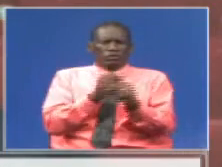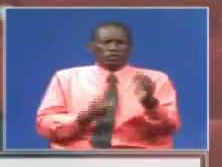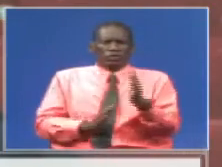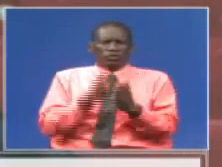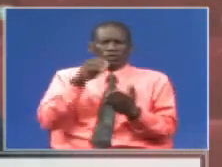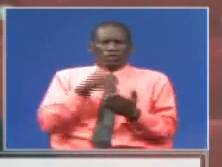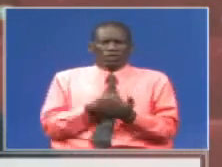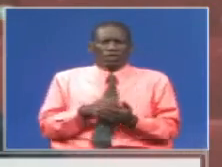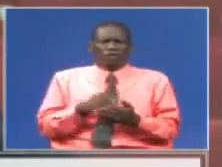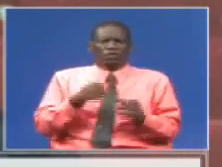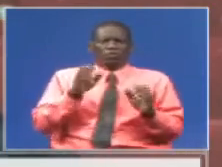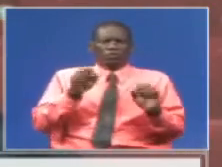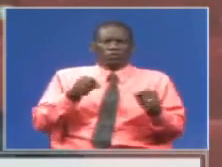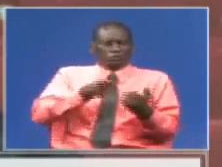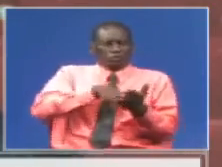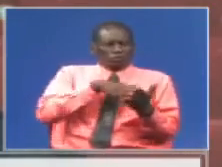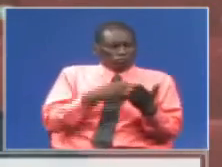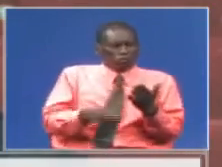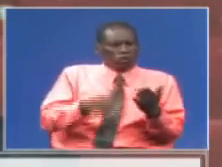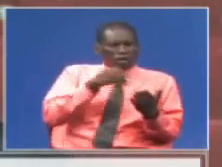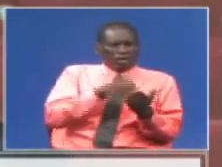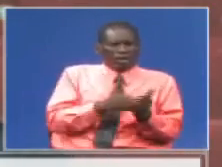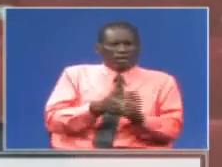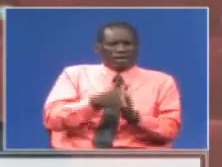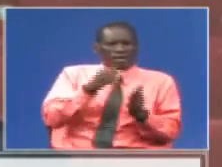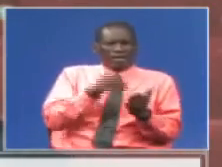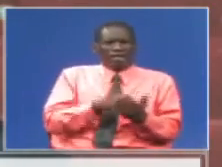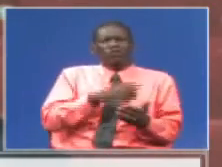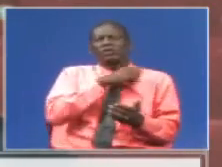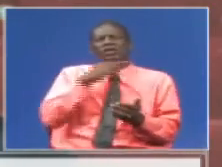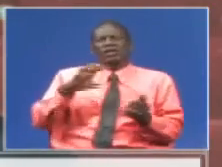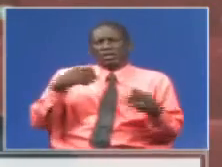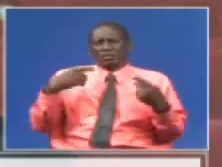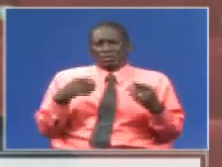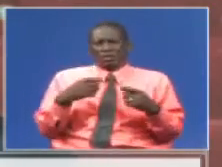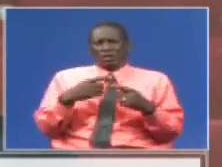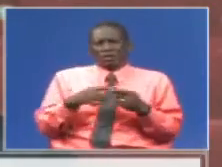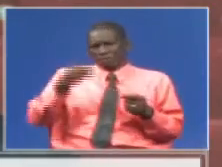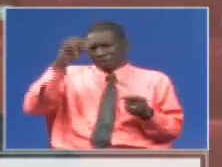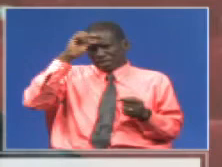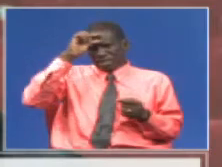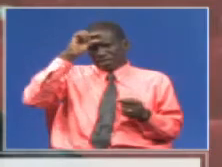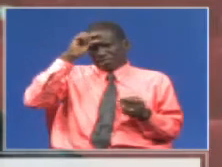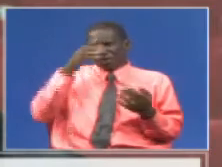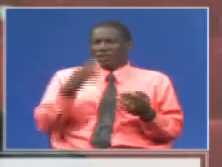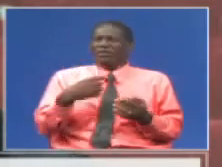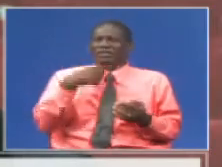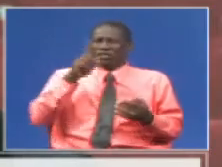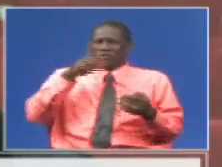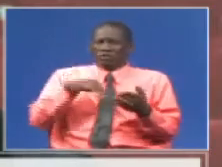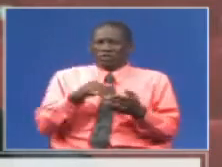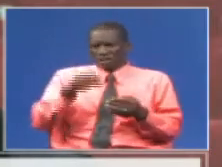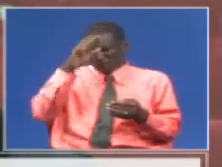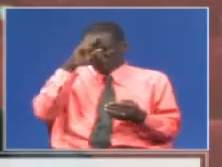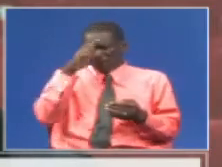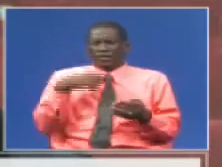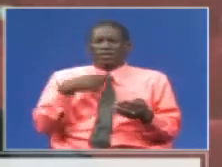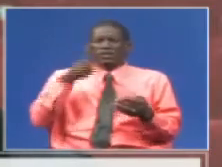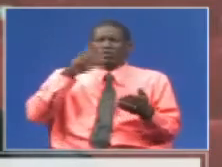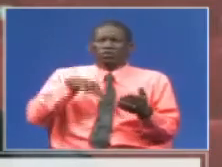fallen again and again into the massacres. But the government has set up